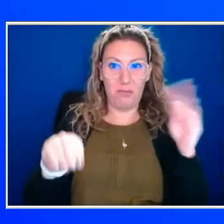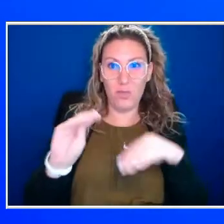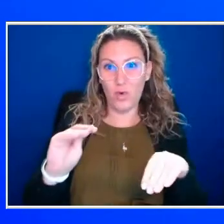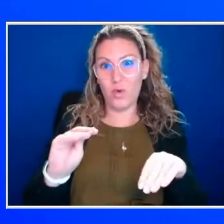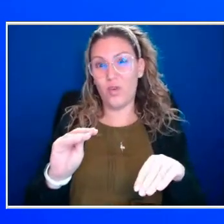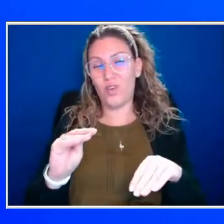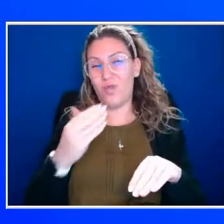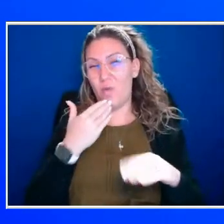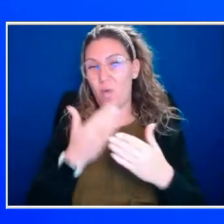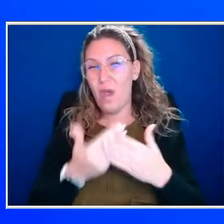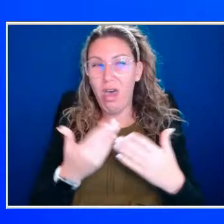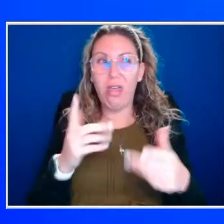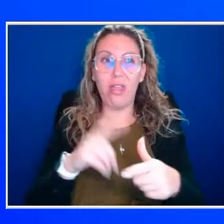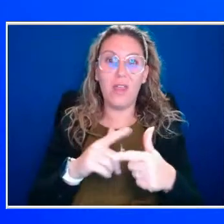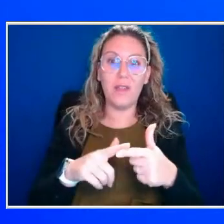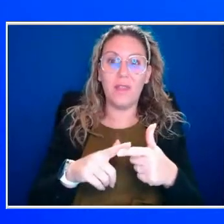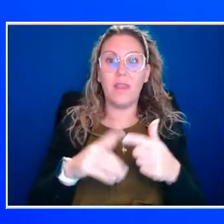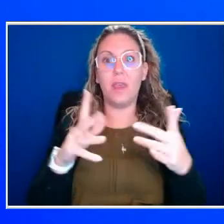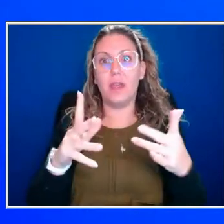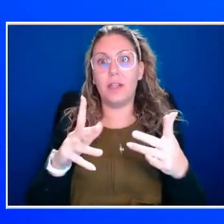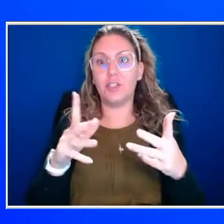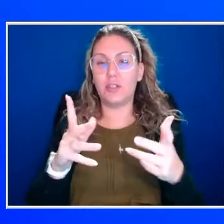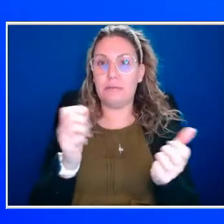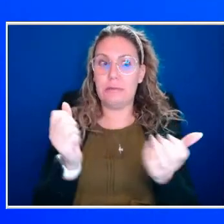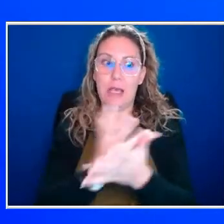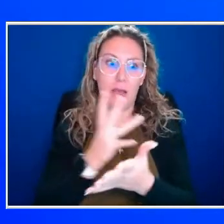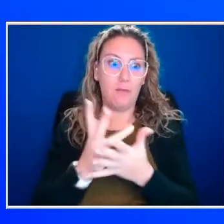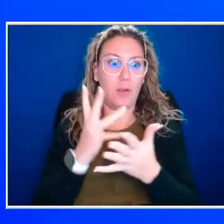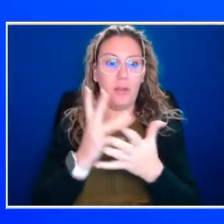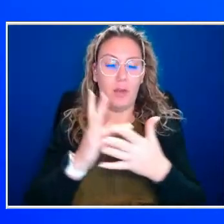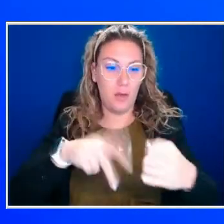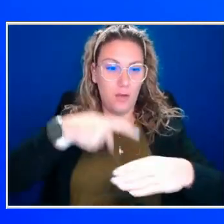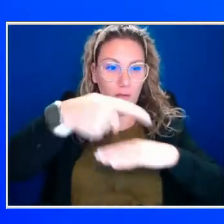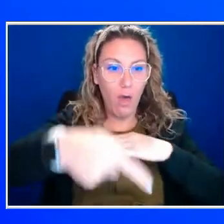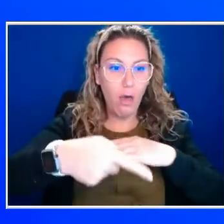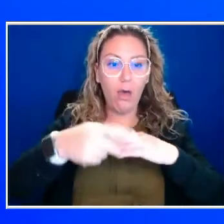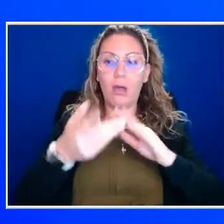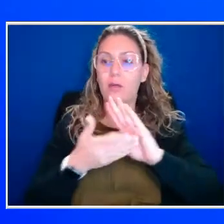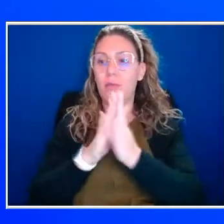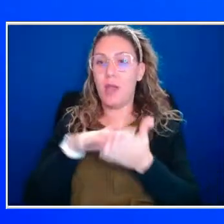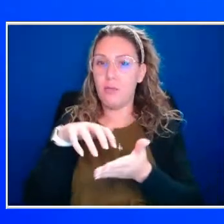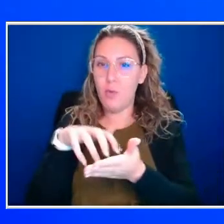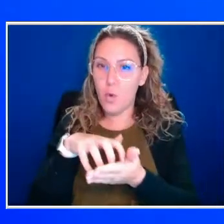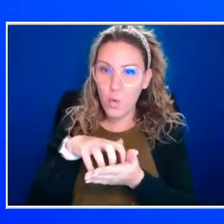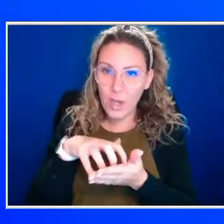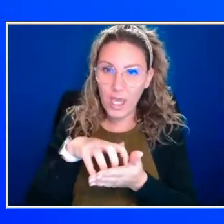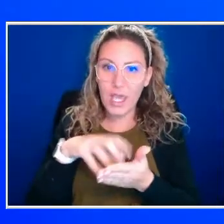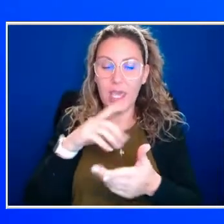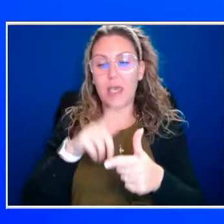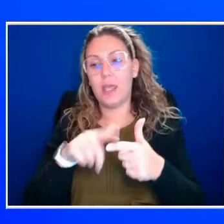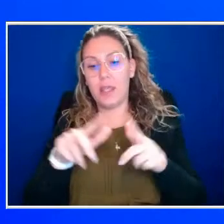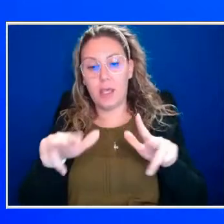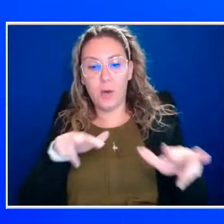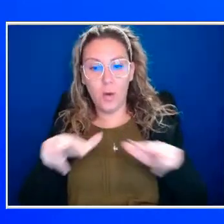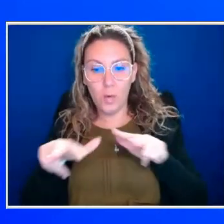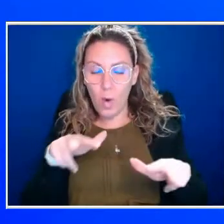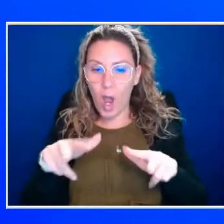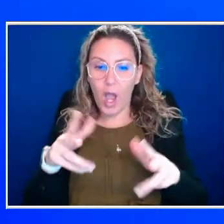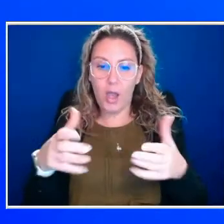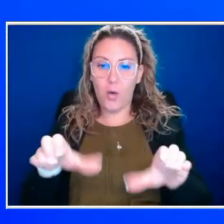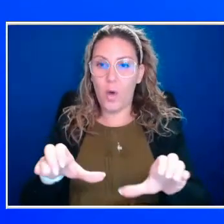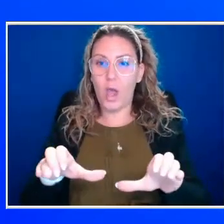of a spiral of, I'm falling and then I'm getting weaker because I don't want to walk more, and so then I fall and then I get weaker and then I don't want to walk